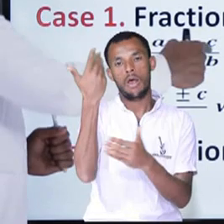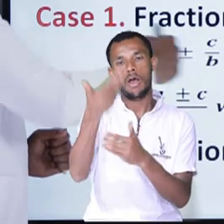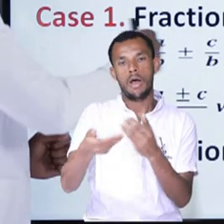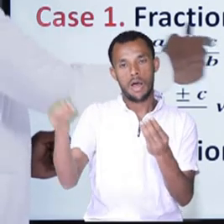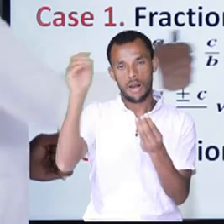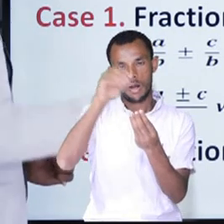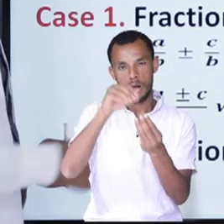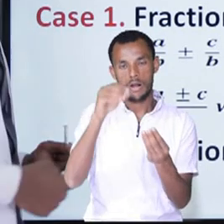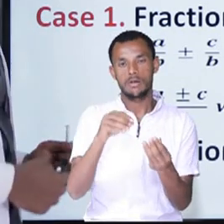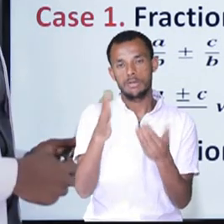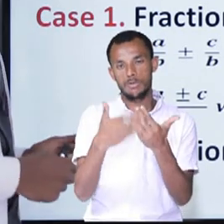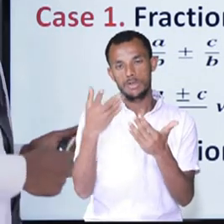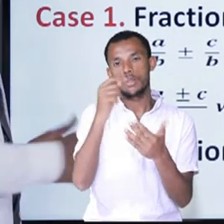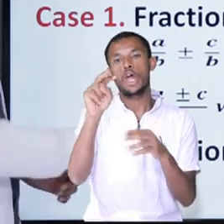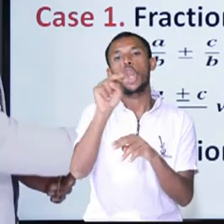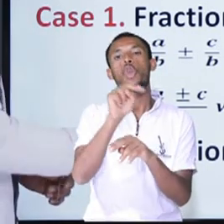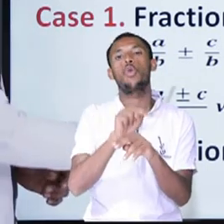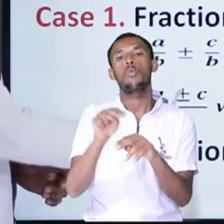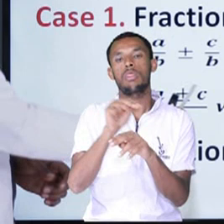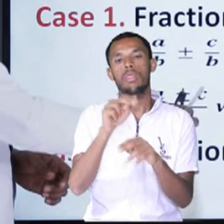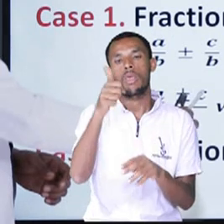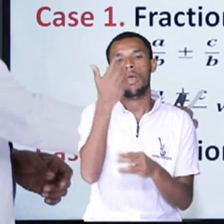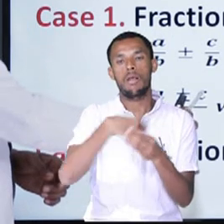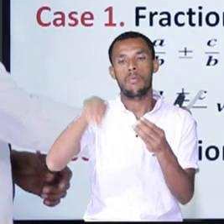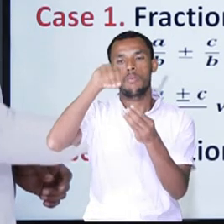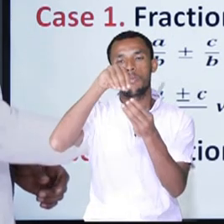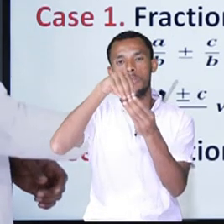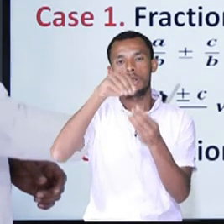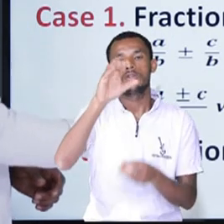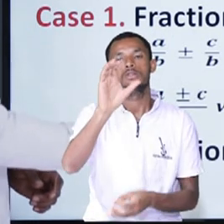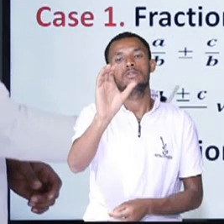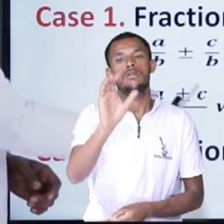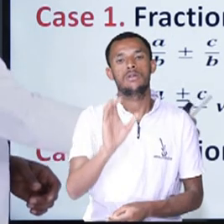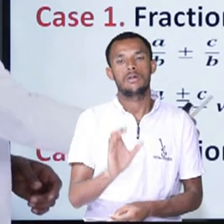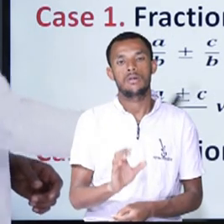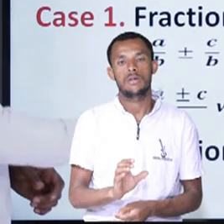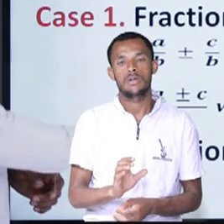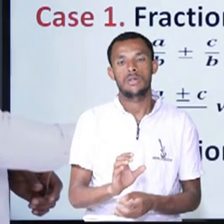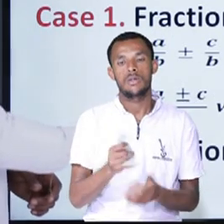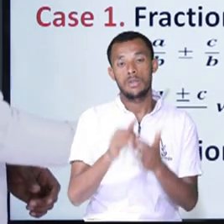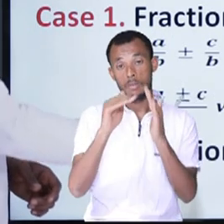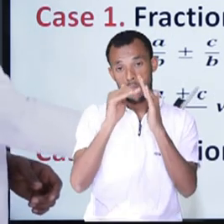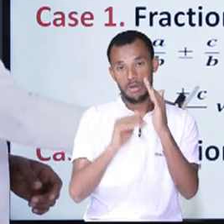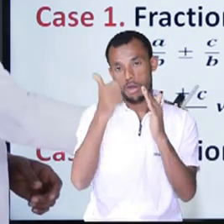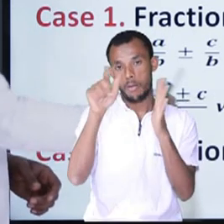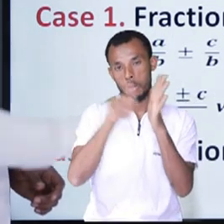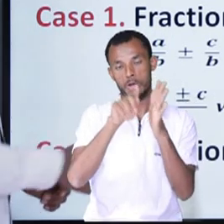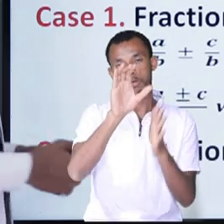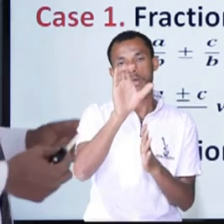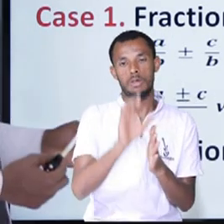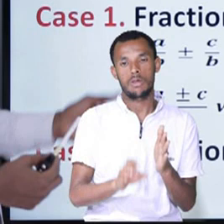adding simply the numerator. Therefore, a plus c. If it is plus, a plus c. If it is minus, a